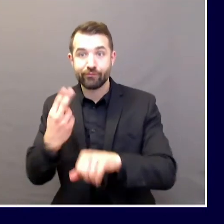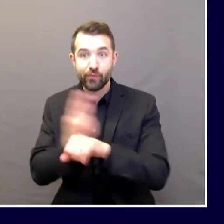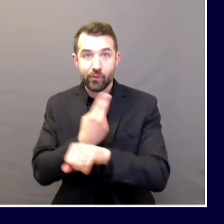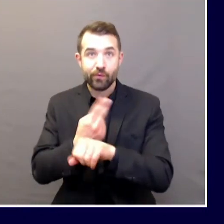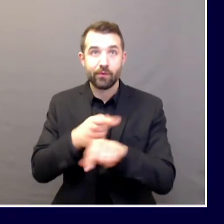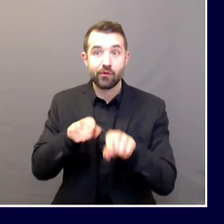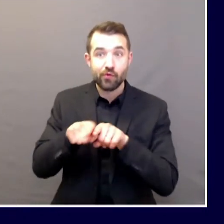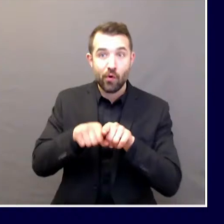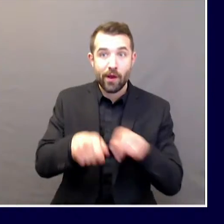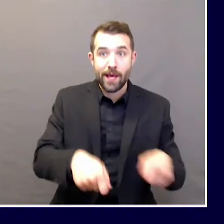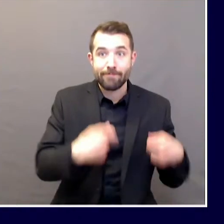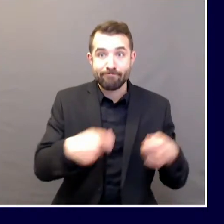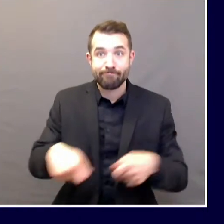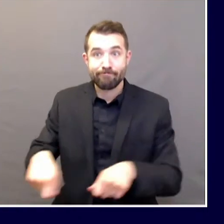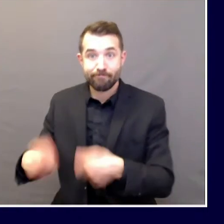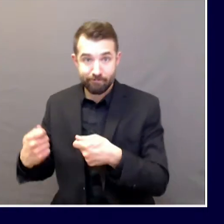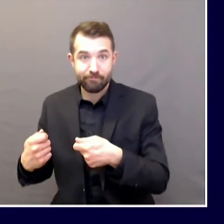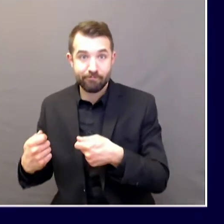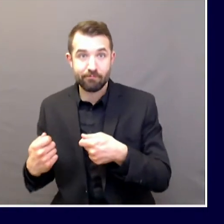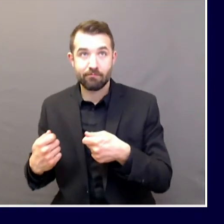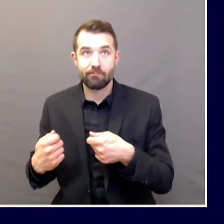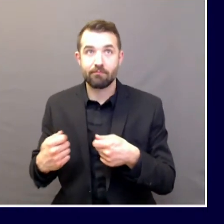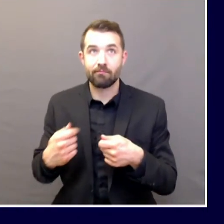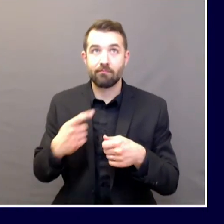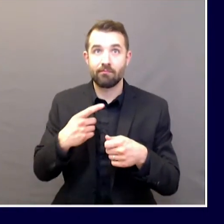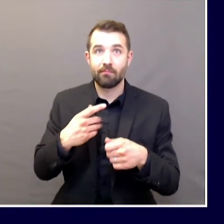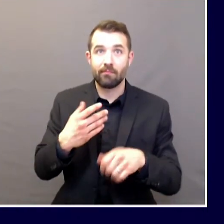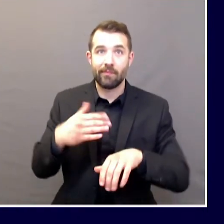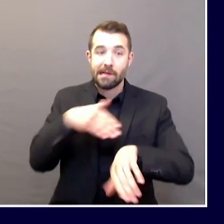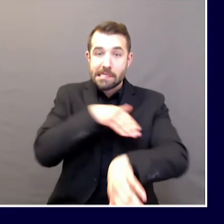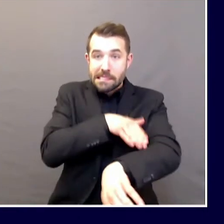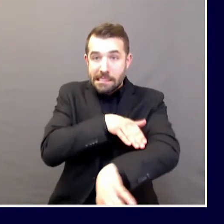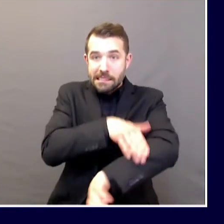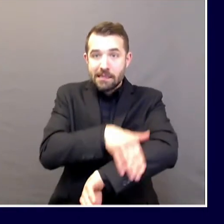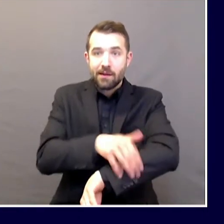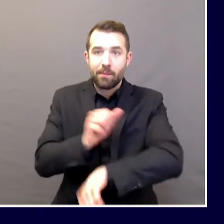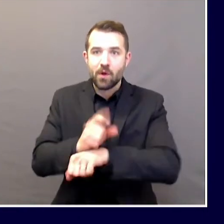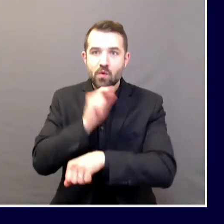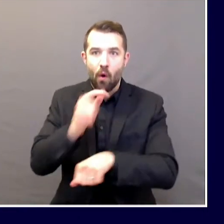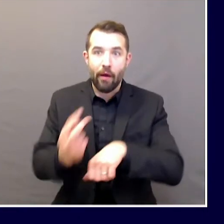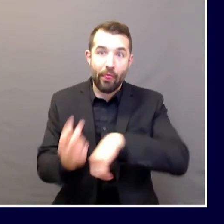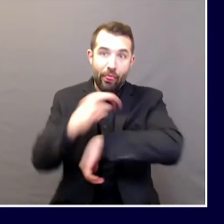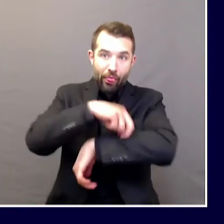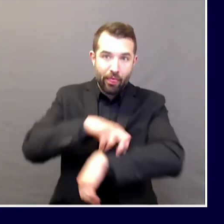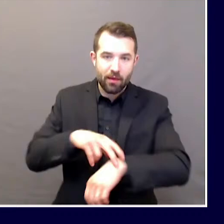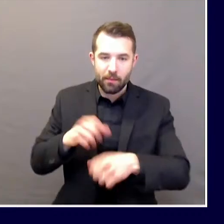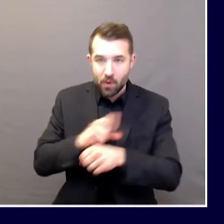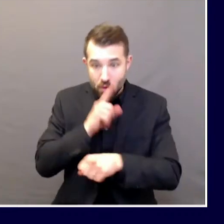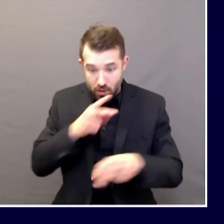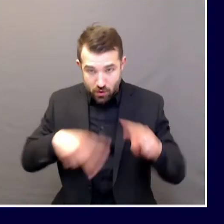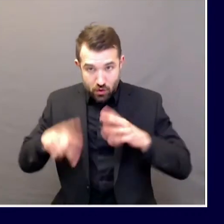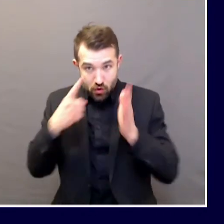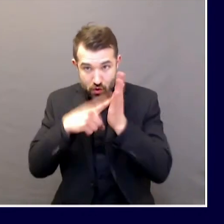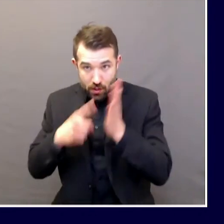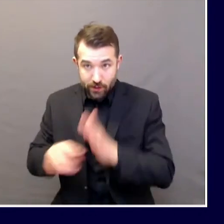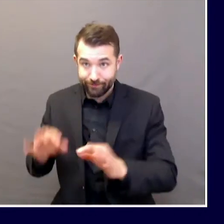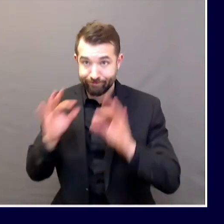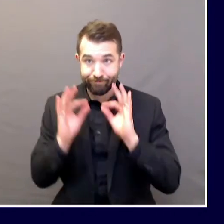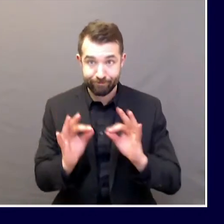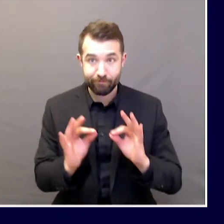open skin, all of those things, checking yourself afterwards, those are going to be really important this year. Okay, terrific.